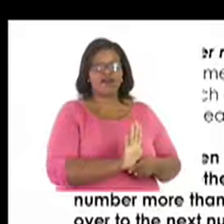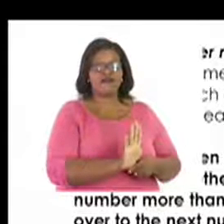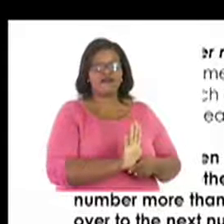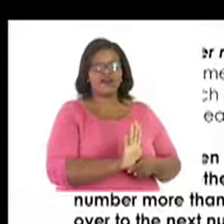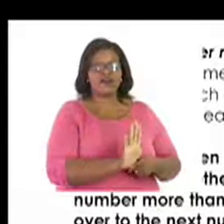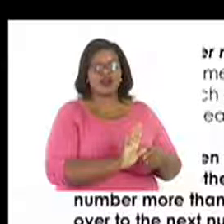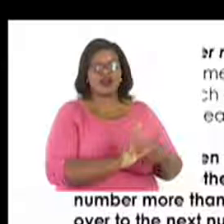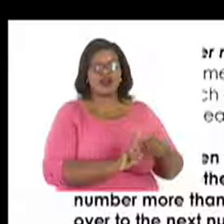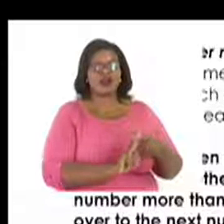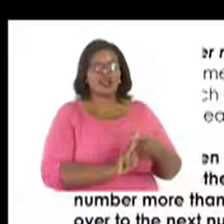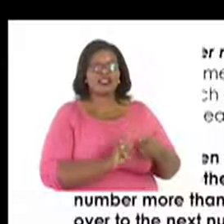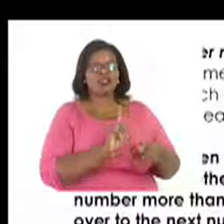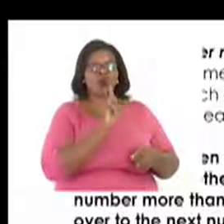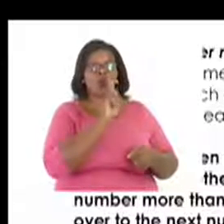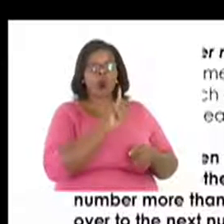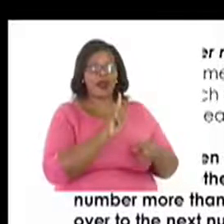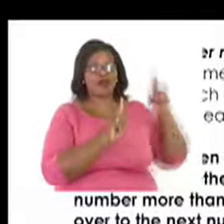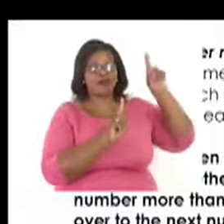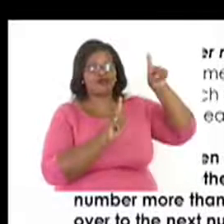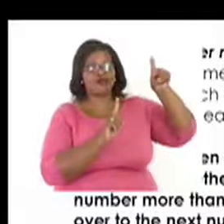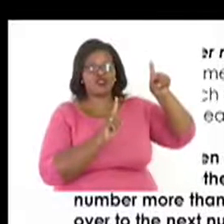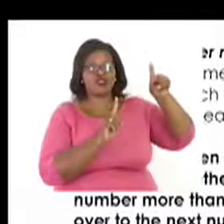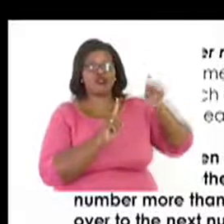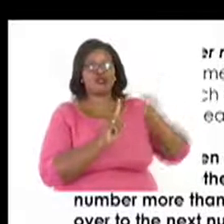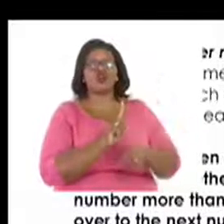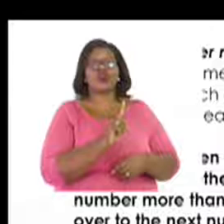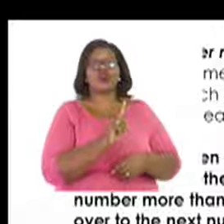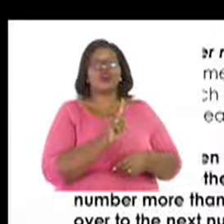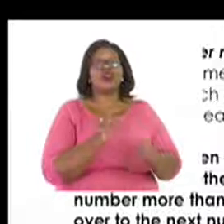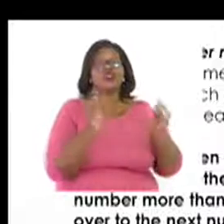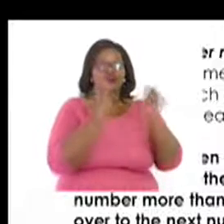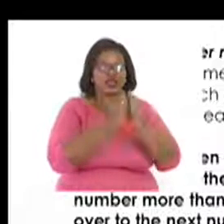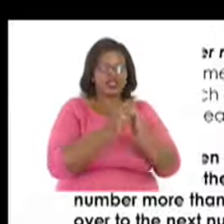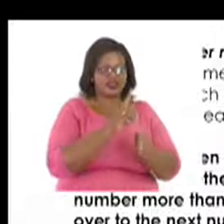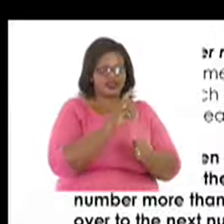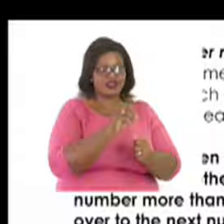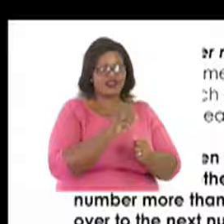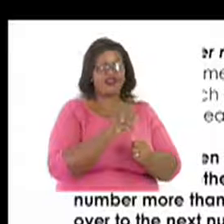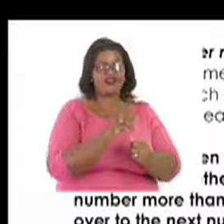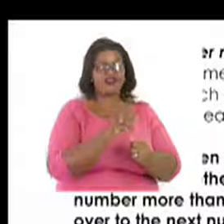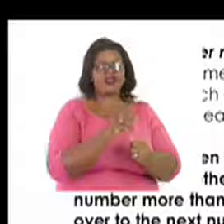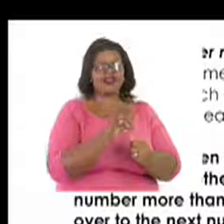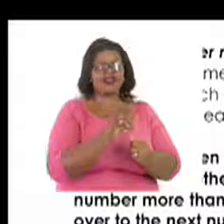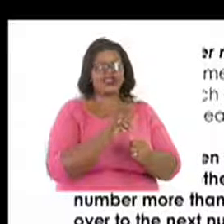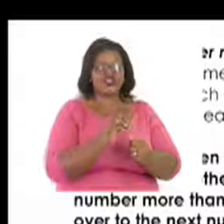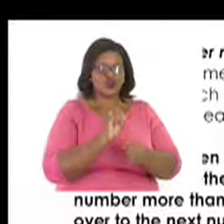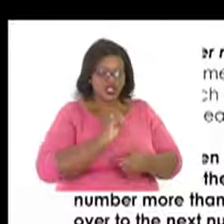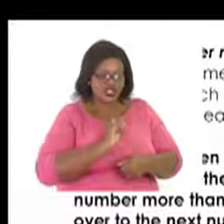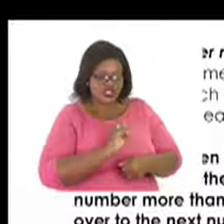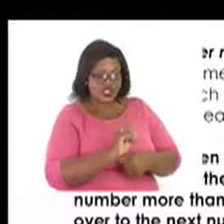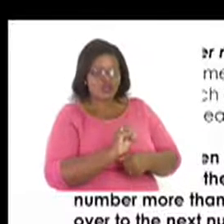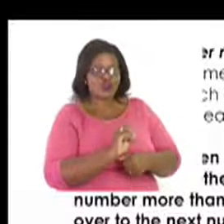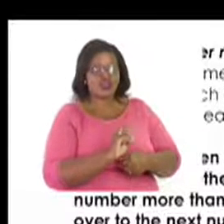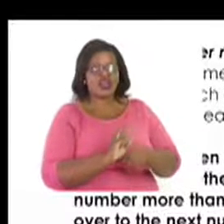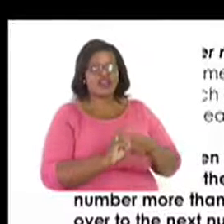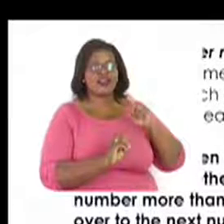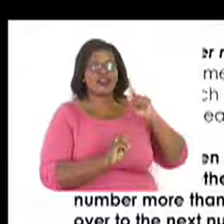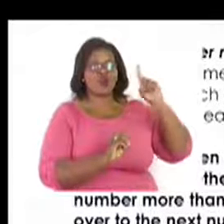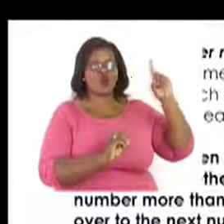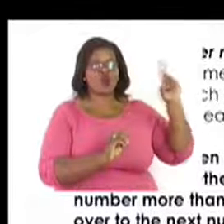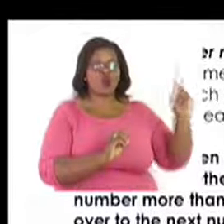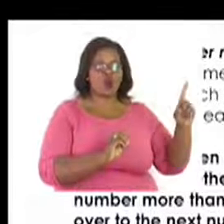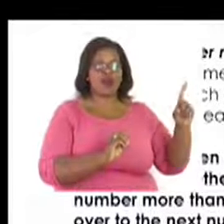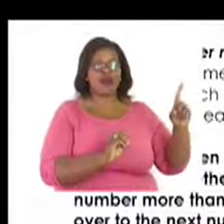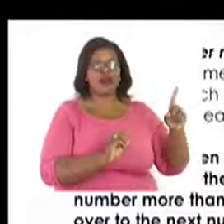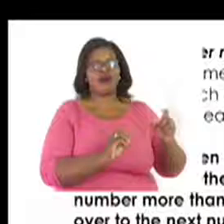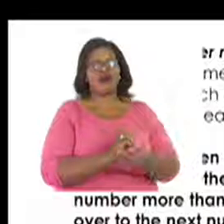plus the 1 that was carried over, and that equals to 10. Then we carry 1 over to the